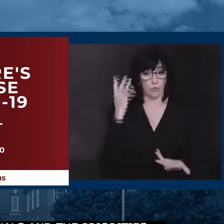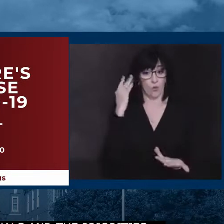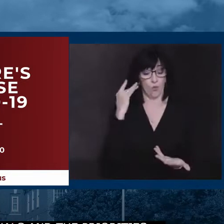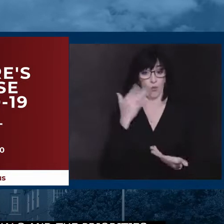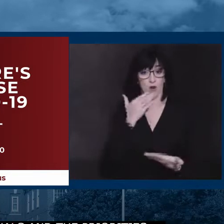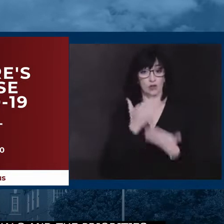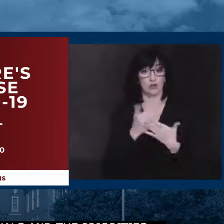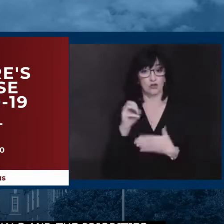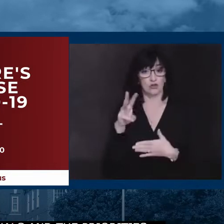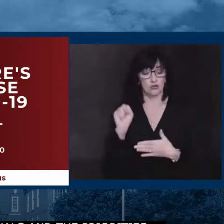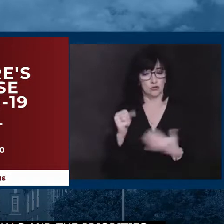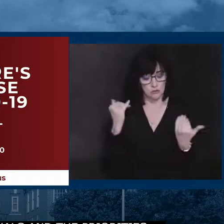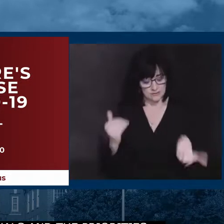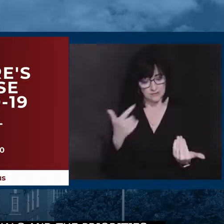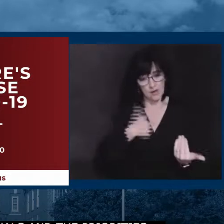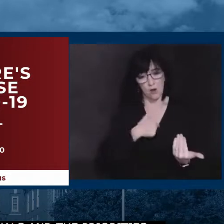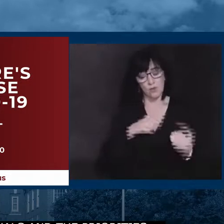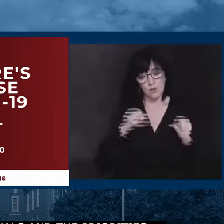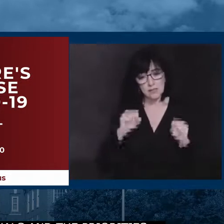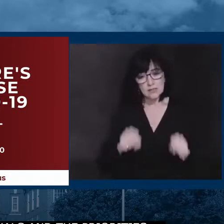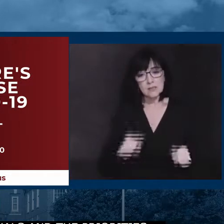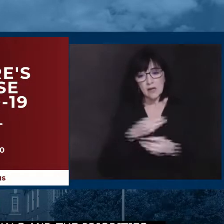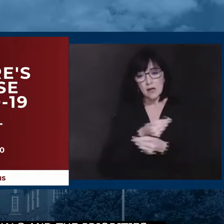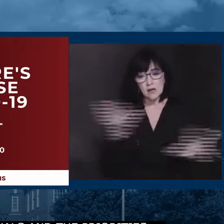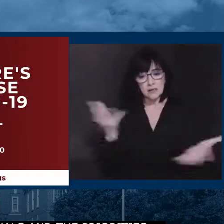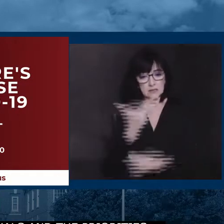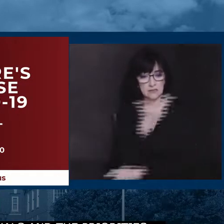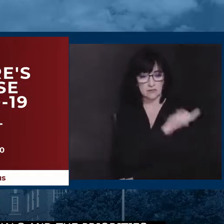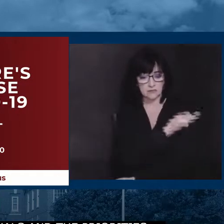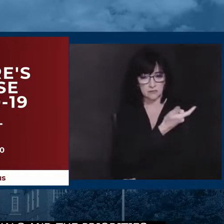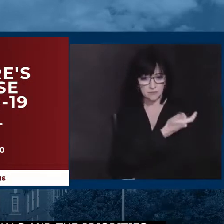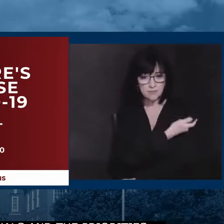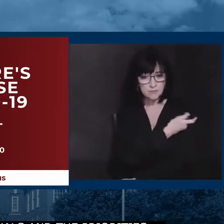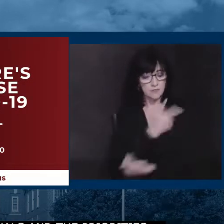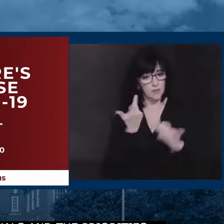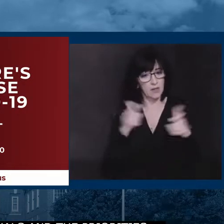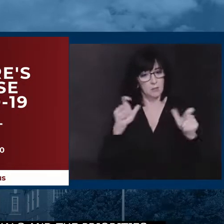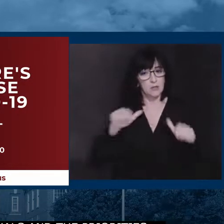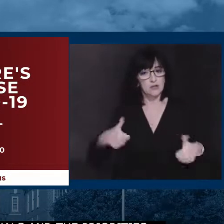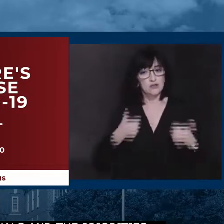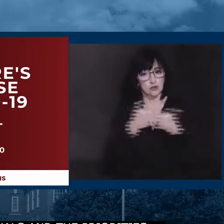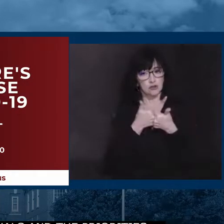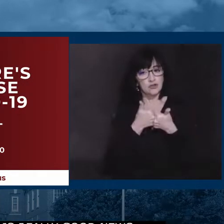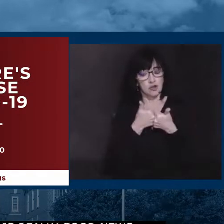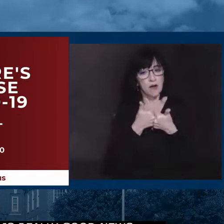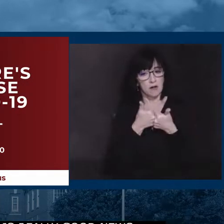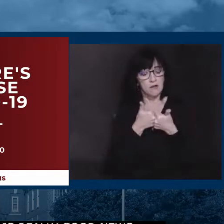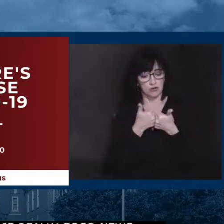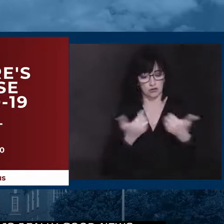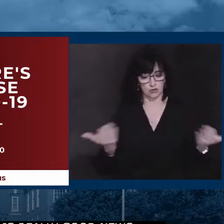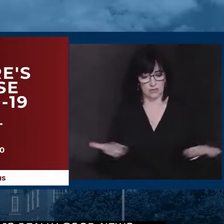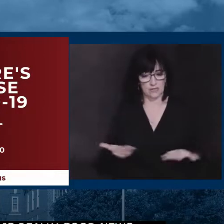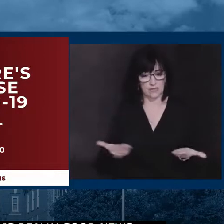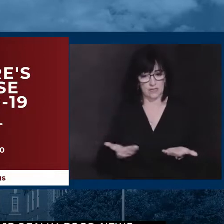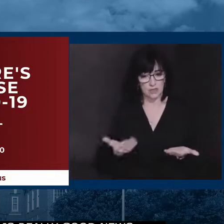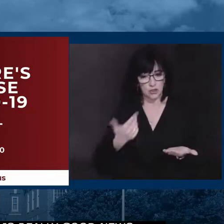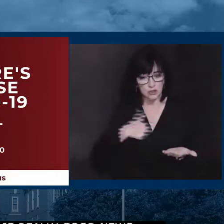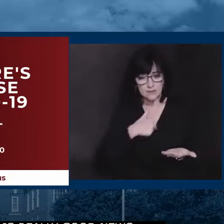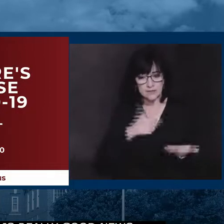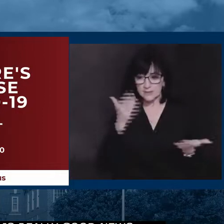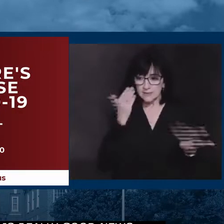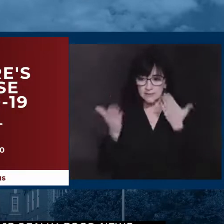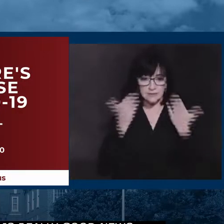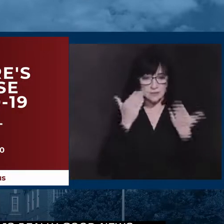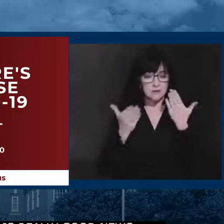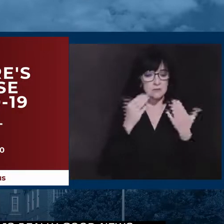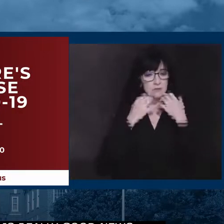vaccinate populations, those who are dealing with patients every day. One of the big challenges that we face, and we'll talk a little bit about that, is